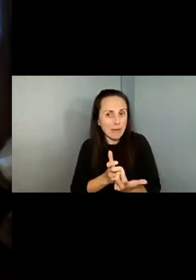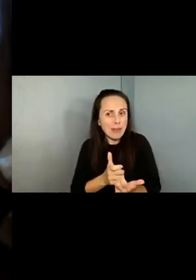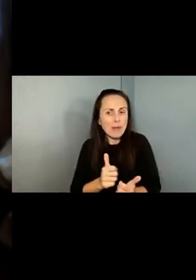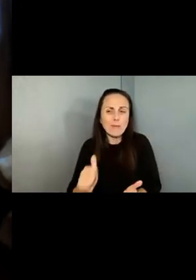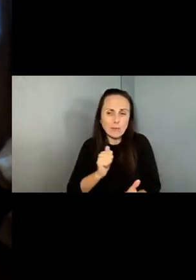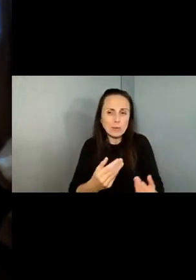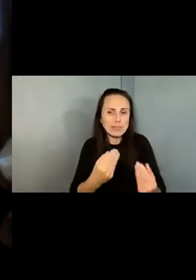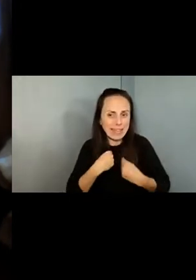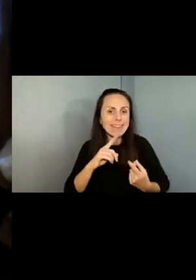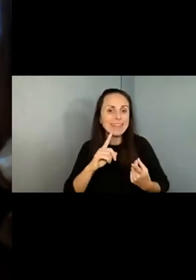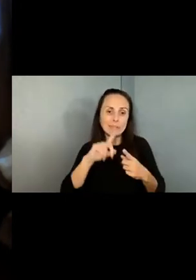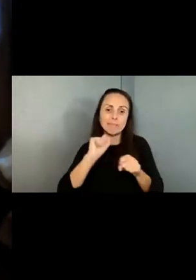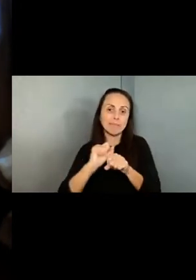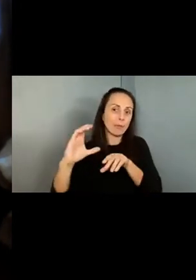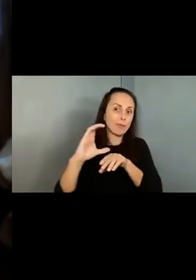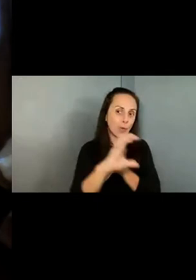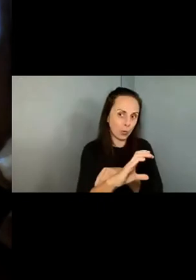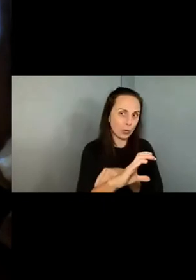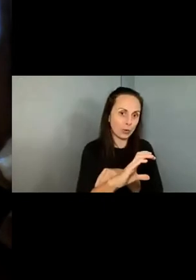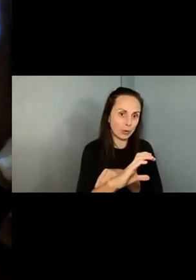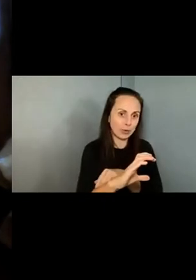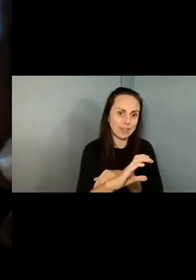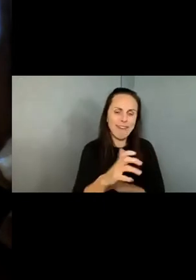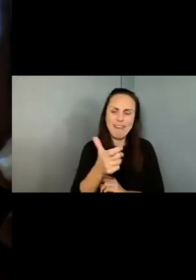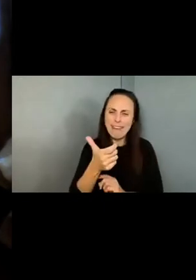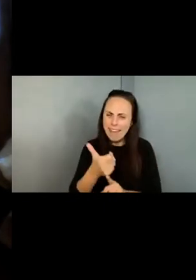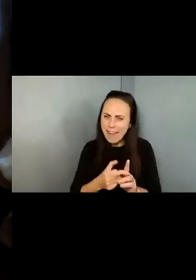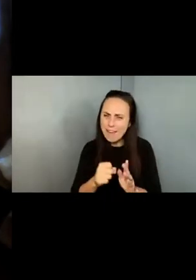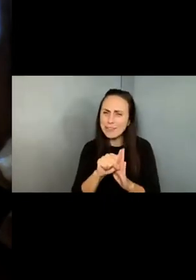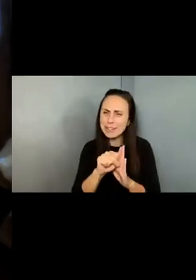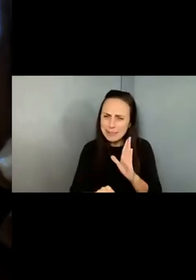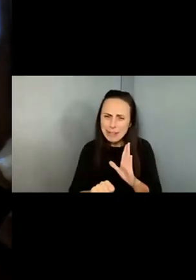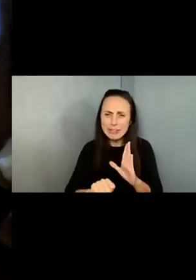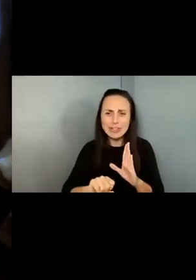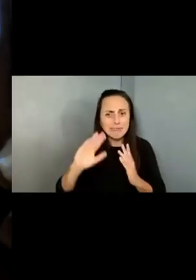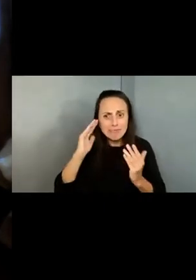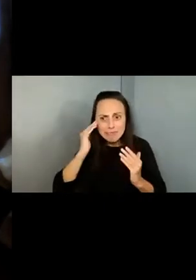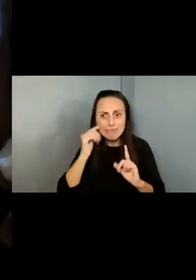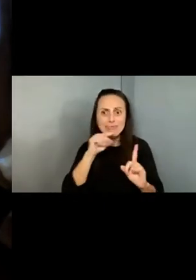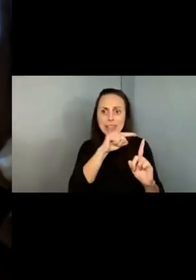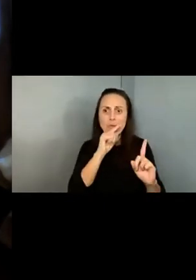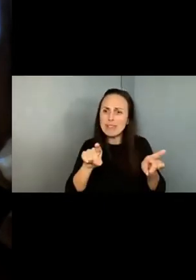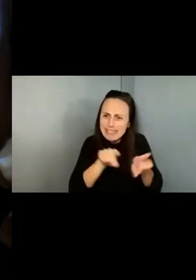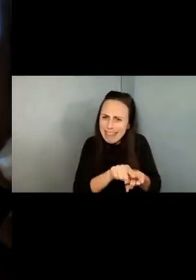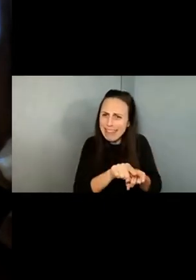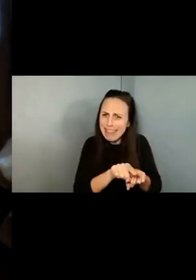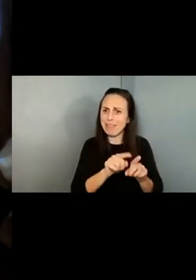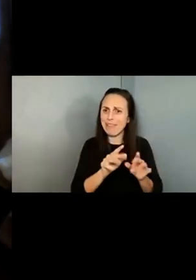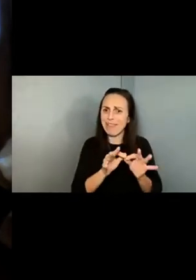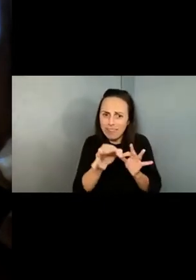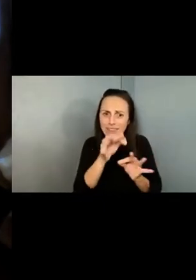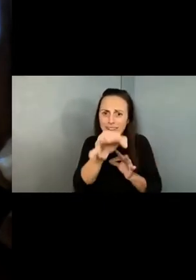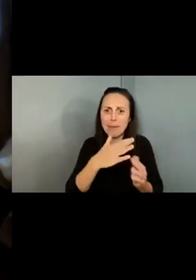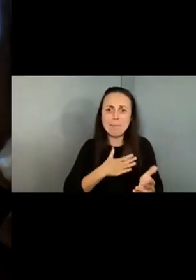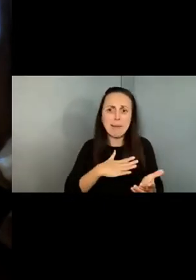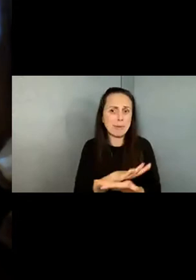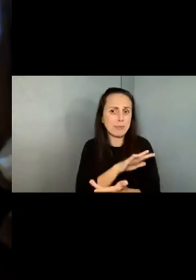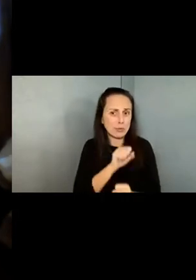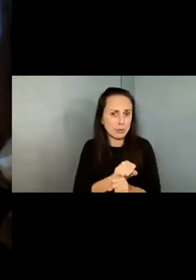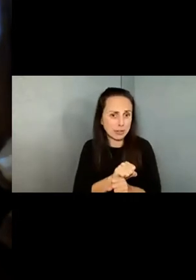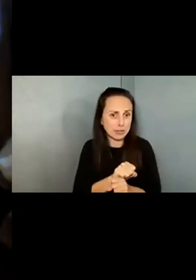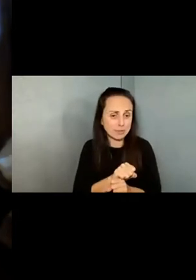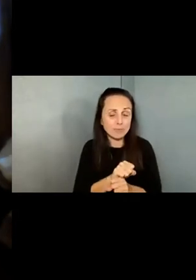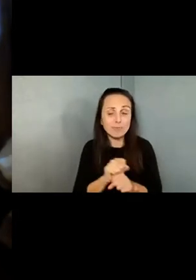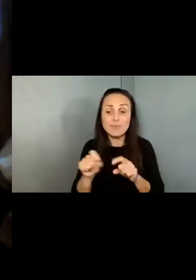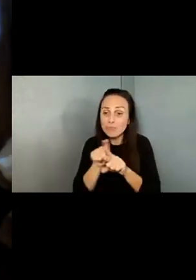he was forced to do so. So every semester, I worry that he'll do the same thing to my extension paperwork. There are